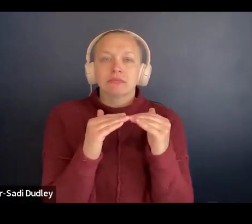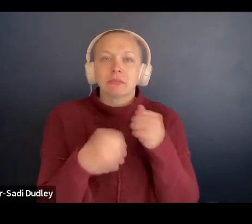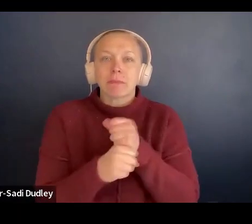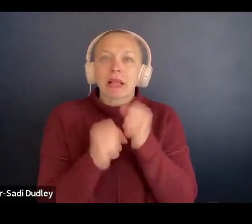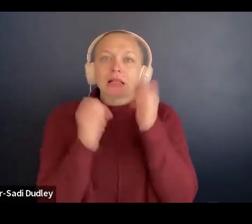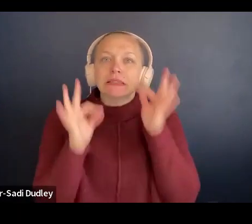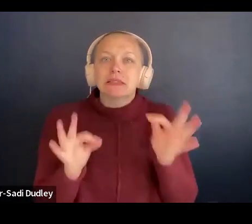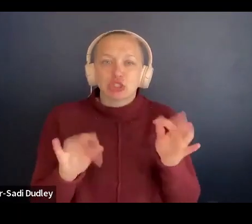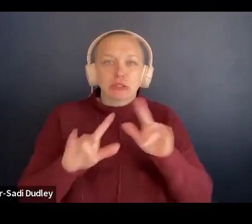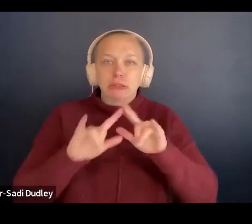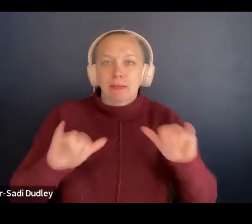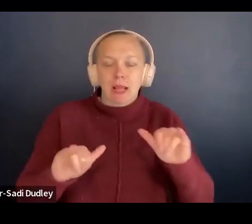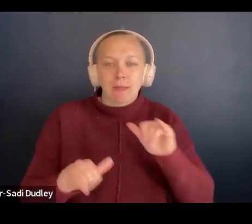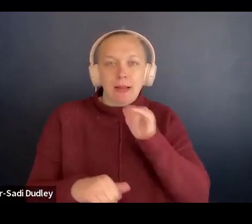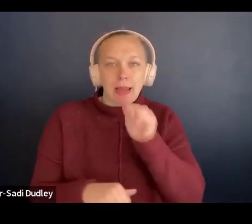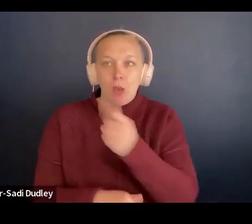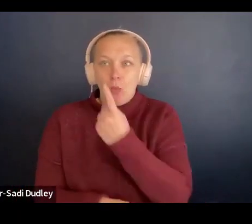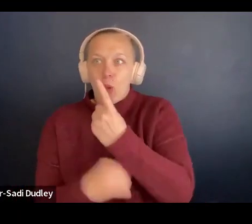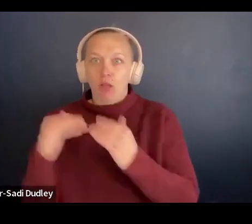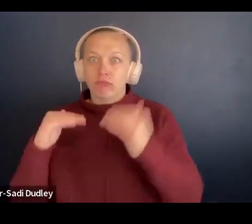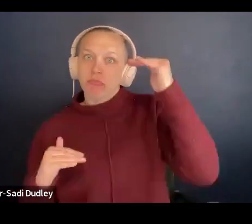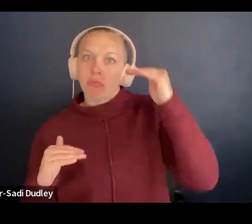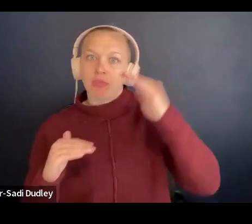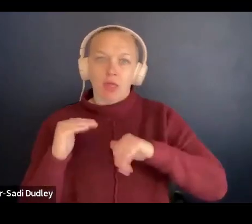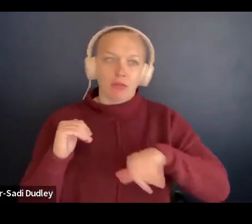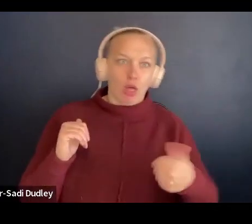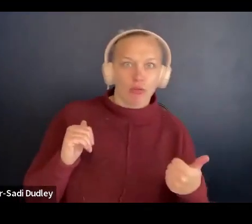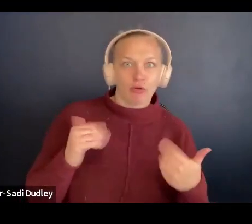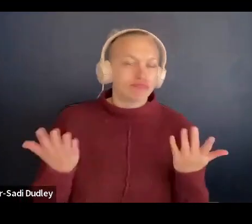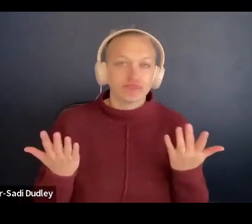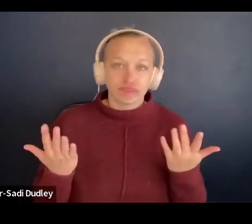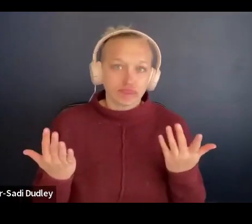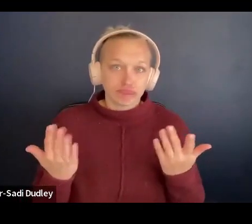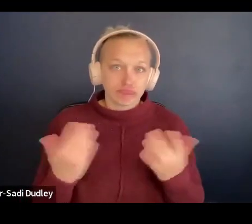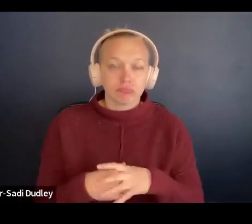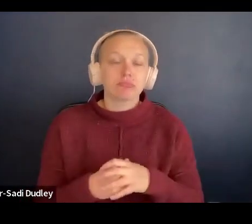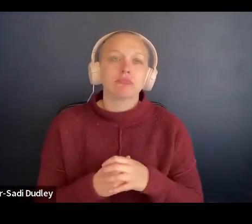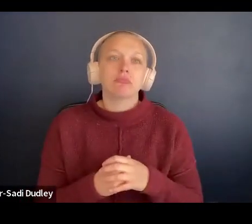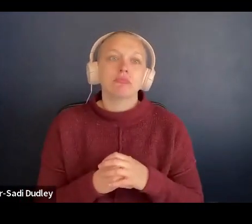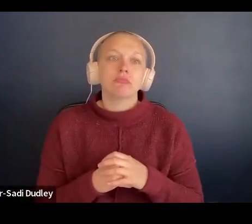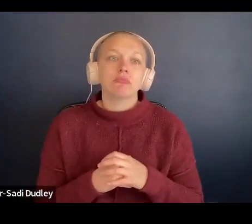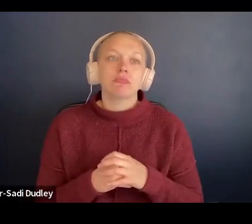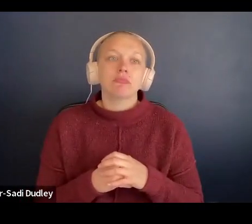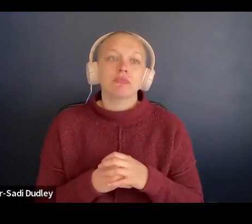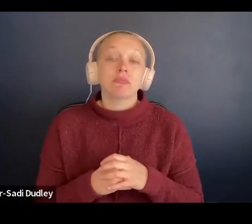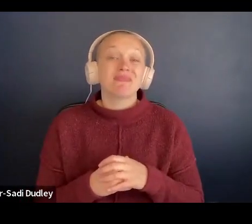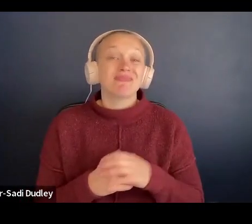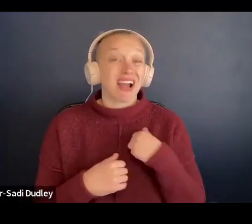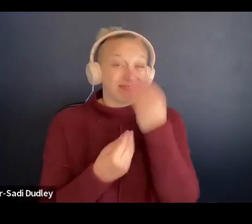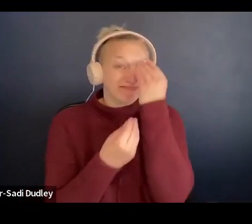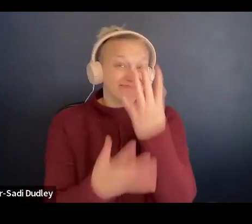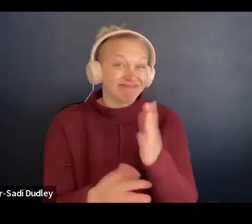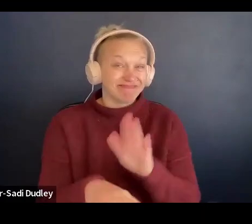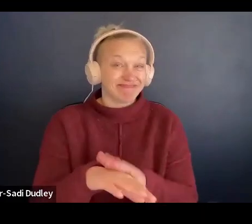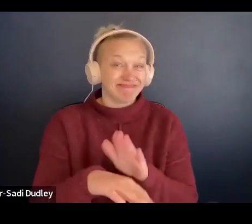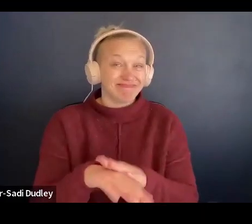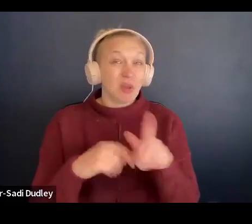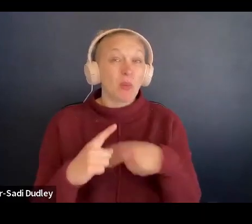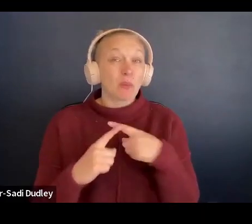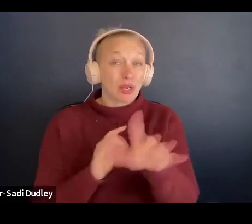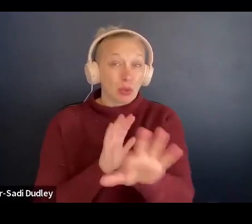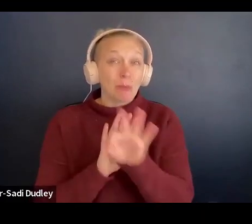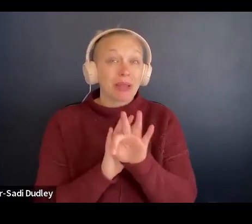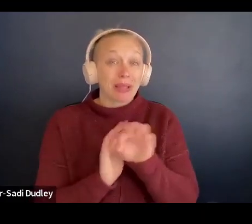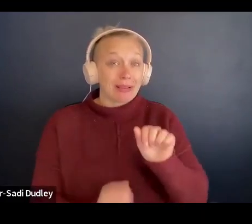decisions. I always tell people that when you are choosing a healthcare agent, to keep a couple of things